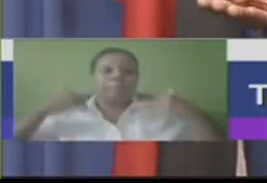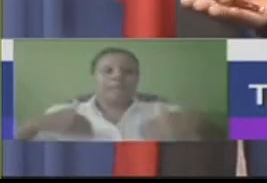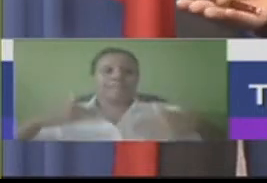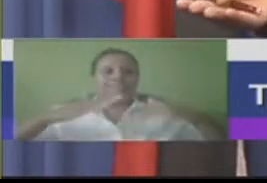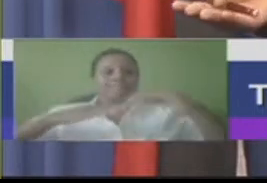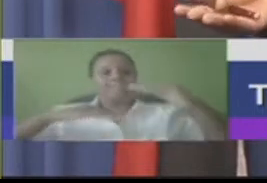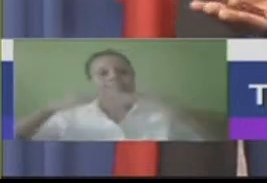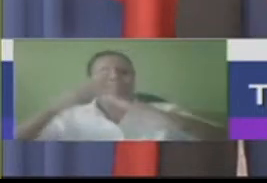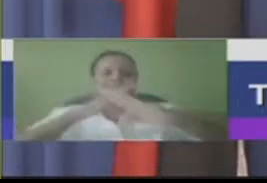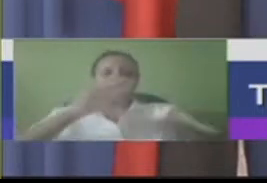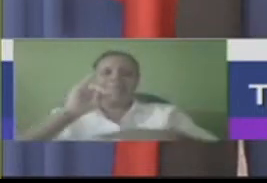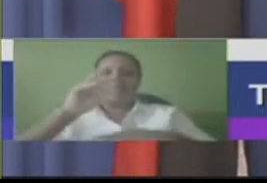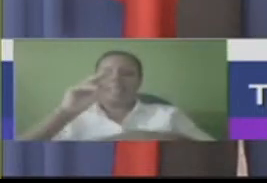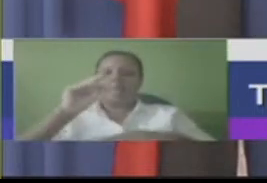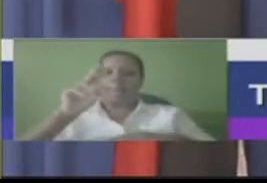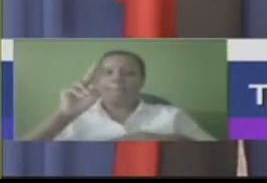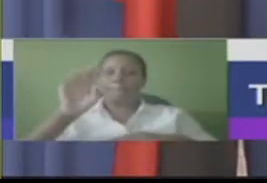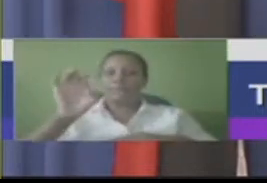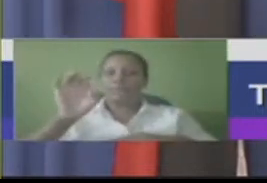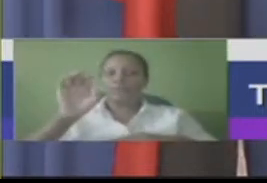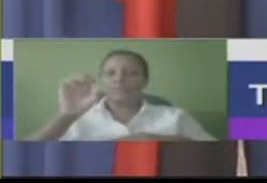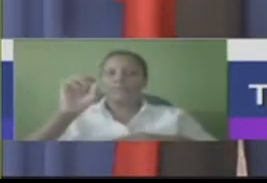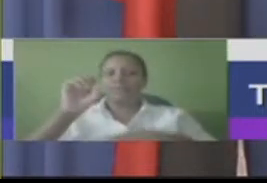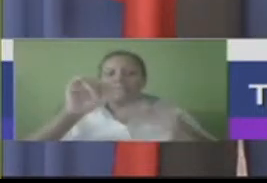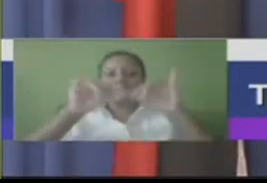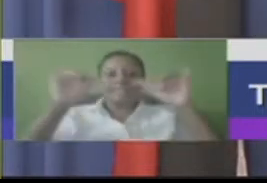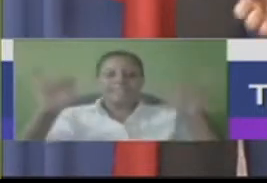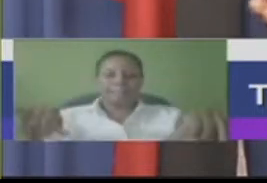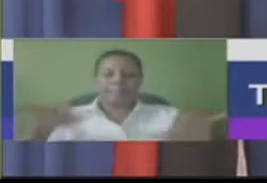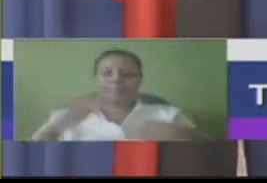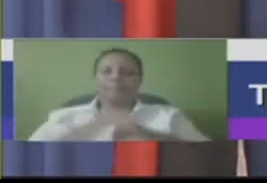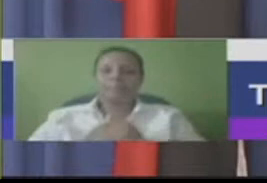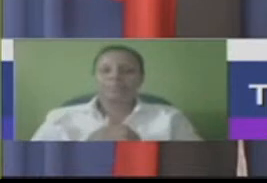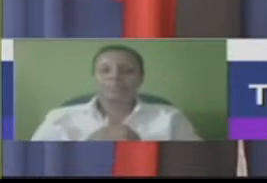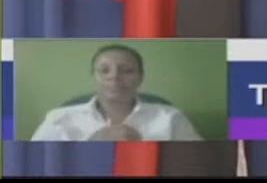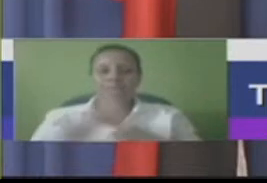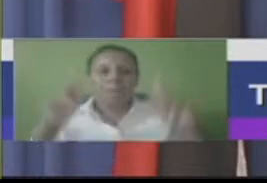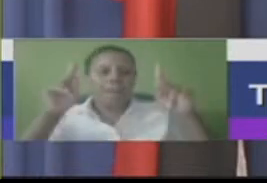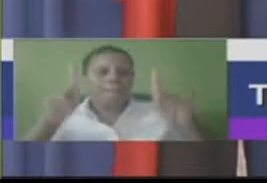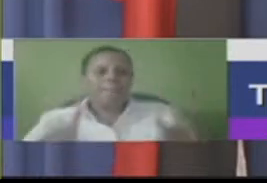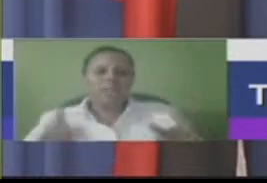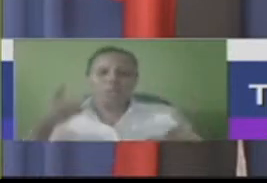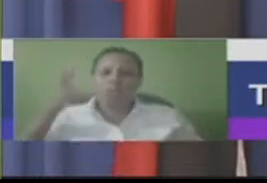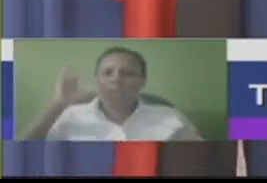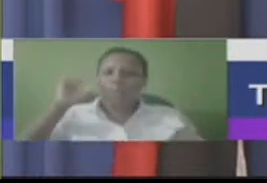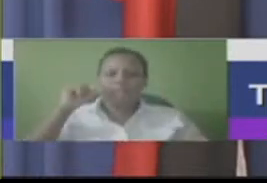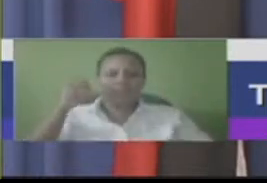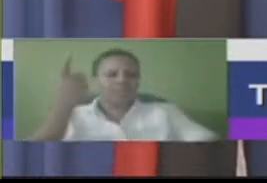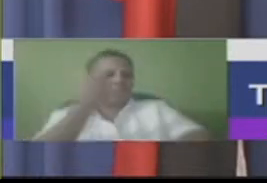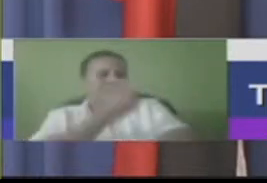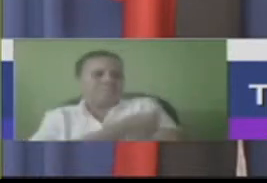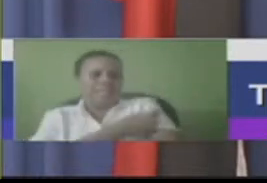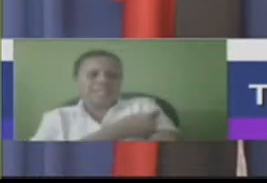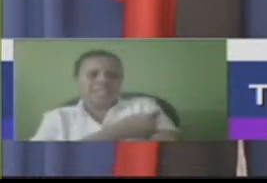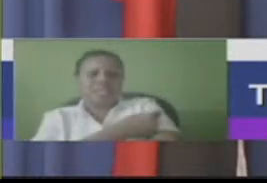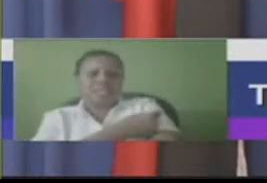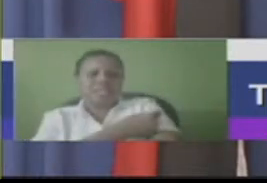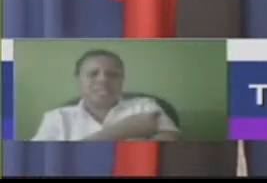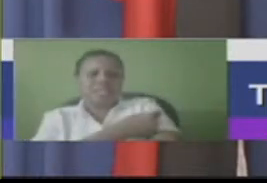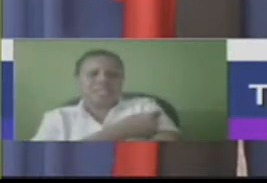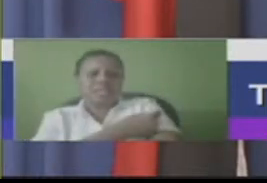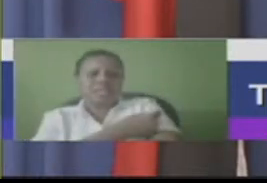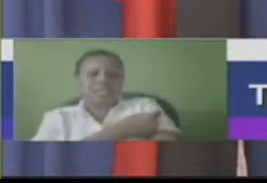at the clinical stage as a person who was vaccinated but is COVID positive. So these are all the nuances inside there, so it shouldn't